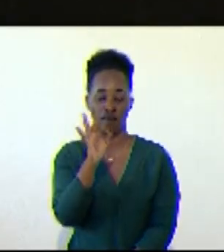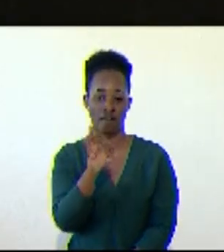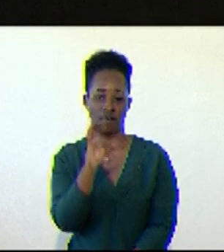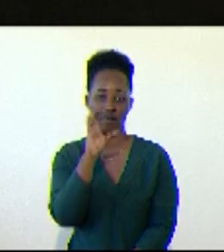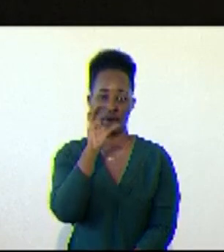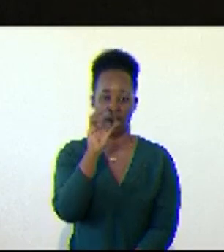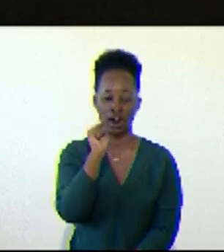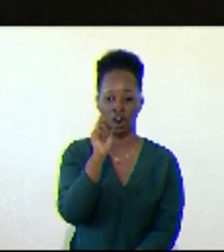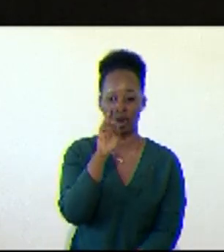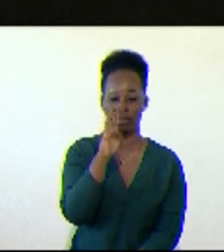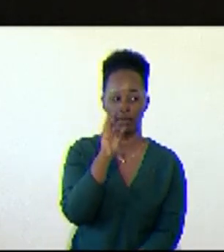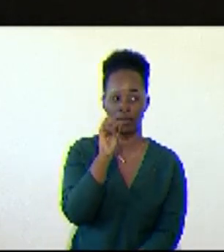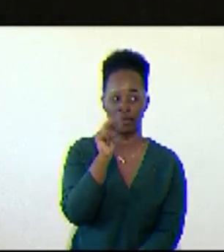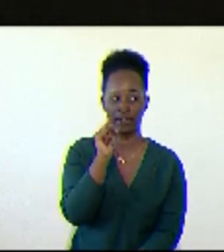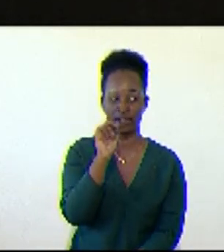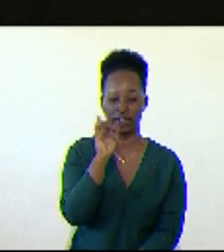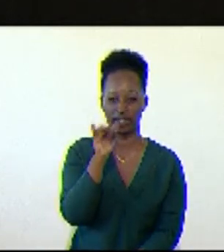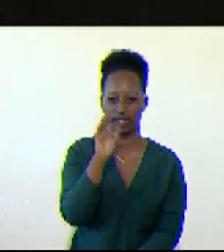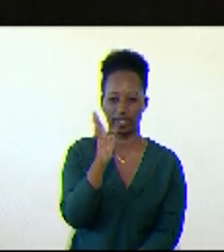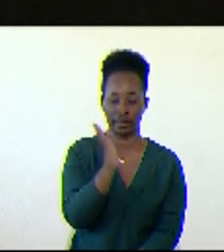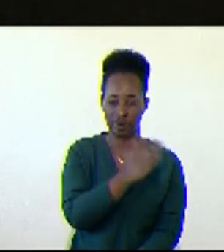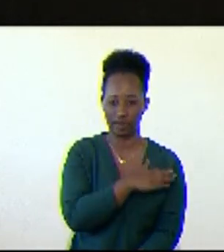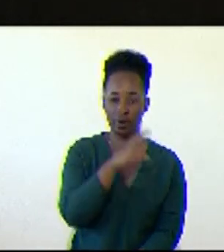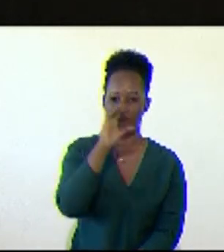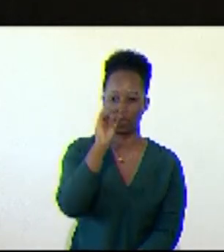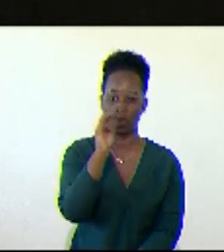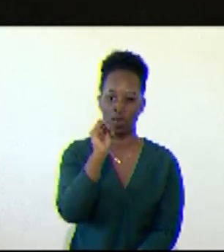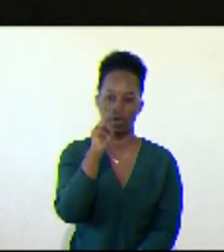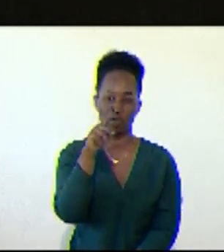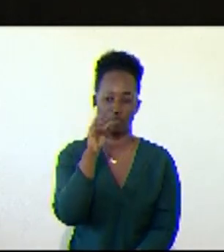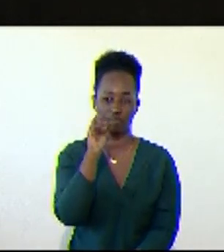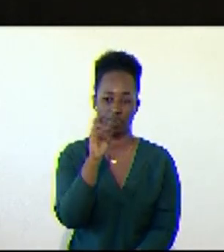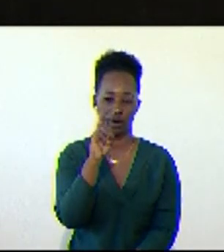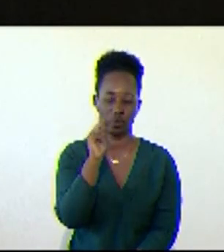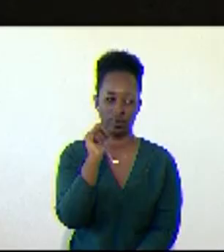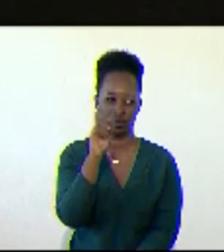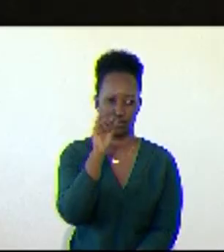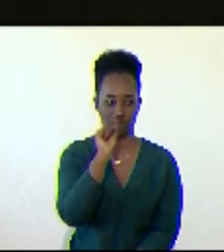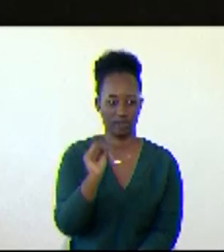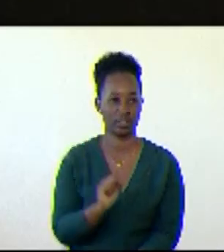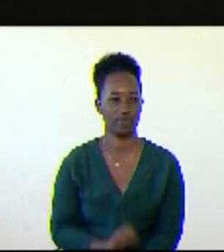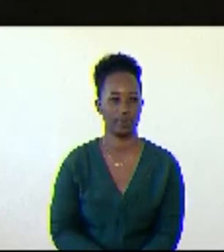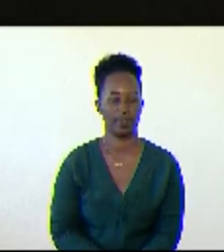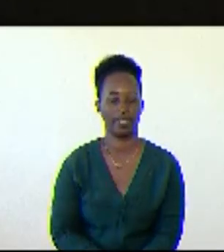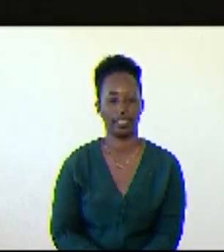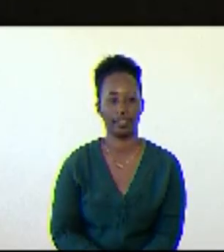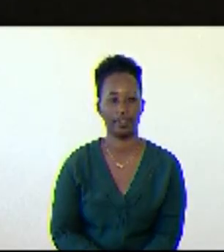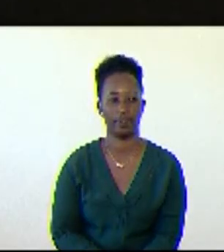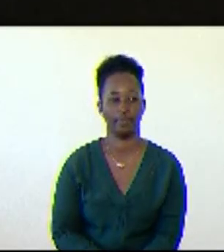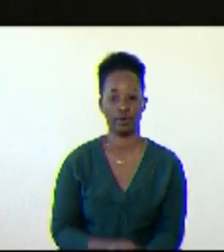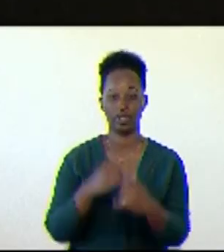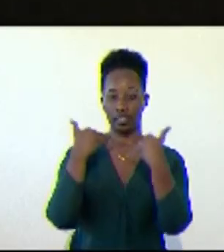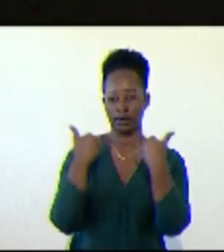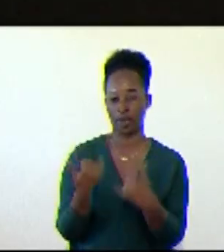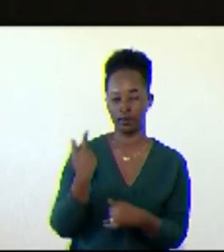reactions that can be undergone by carbonyl compounds, the aldehydes and ketones, let us see